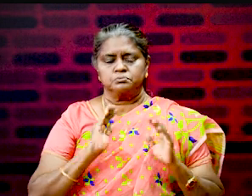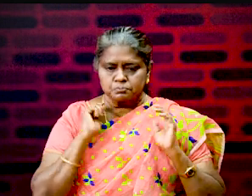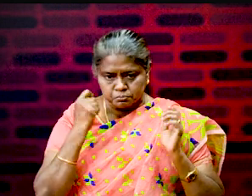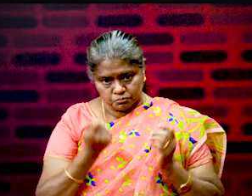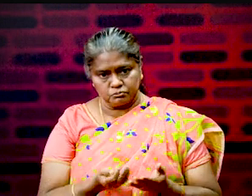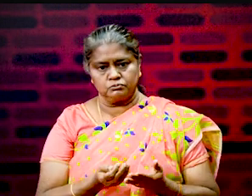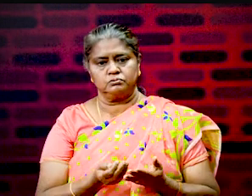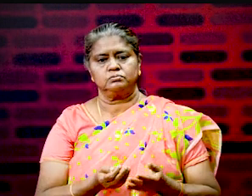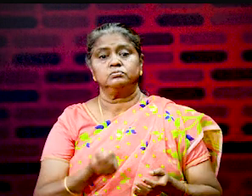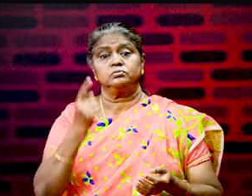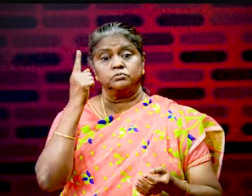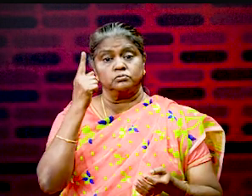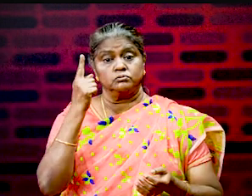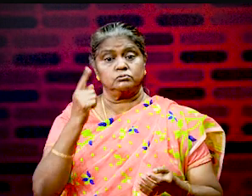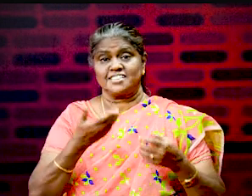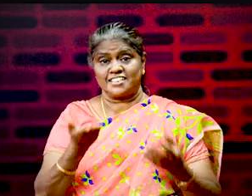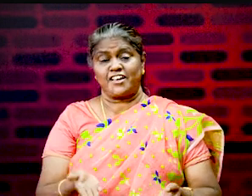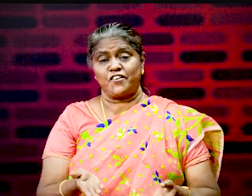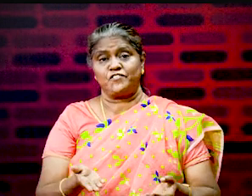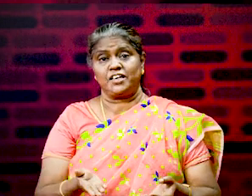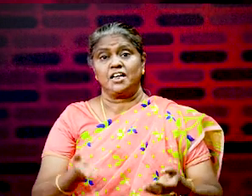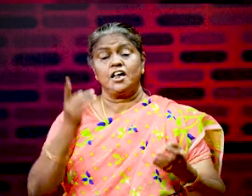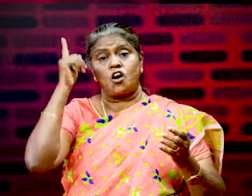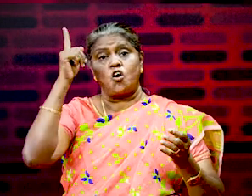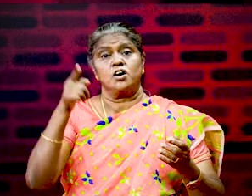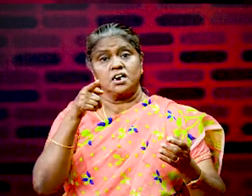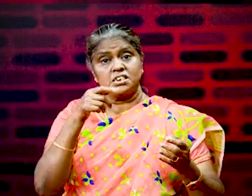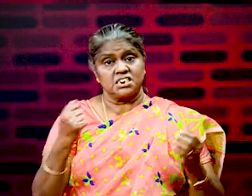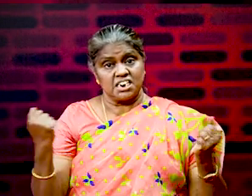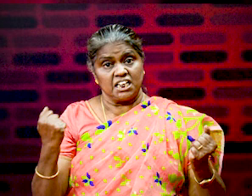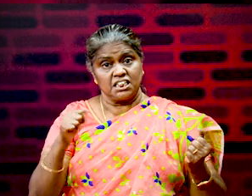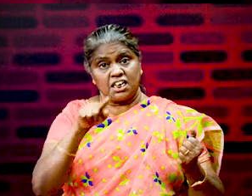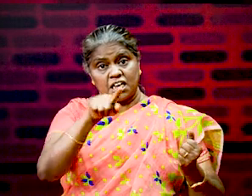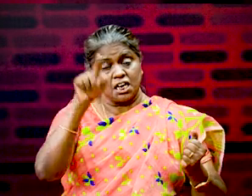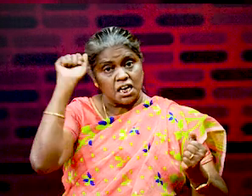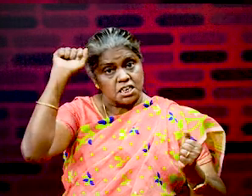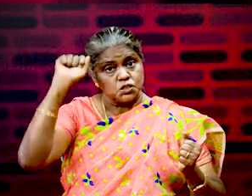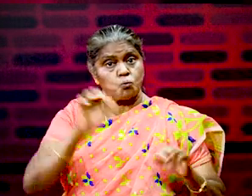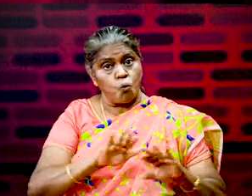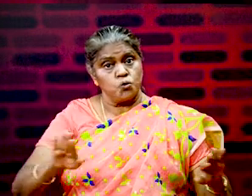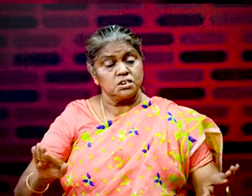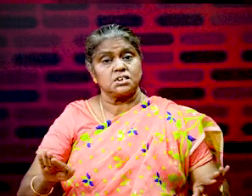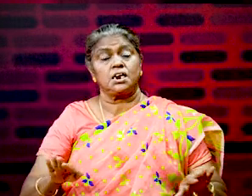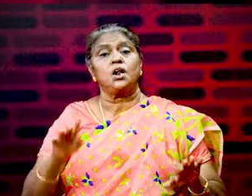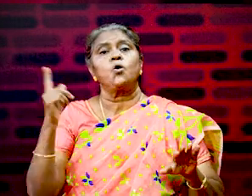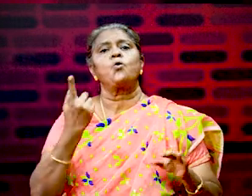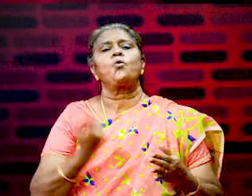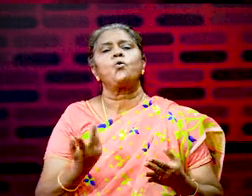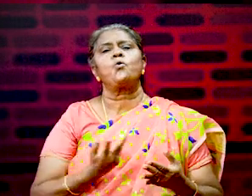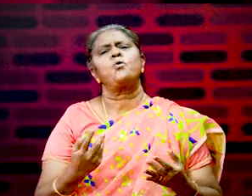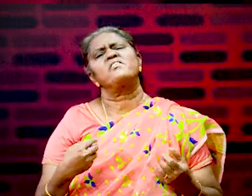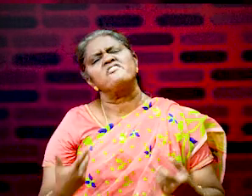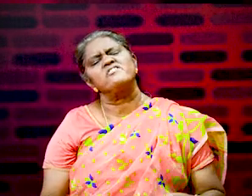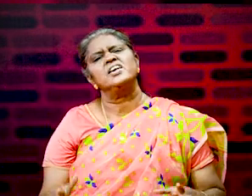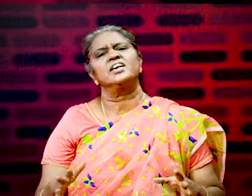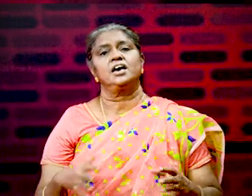of God, he will come and save you. God is strengthening his children who are very feeble and